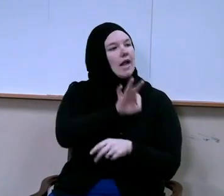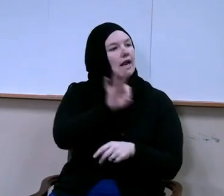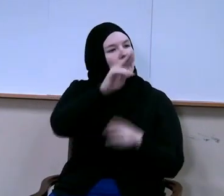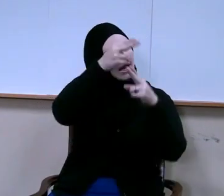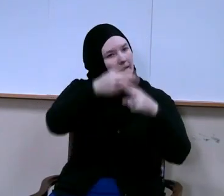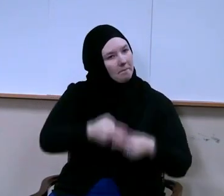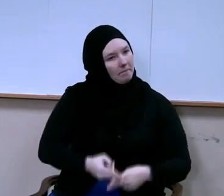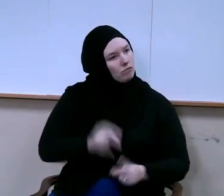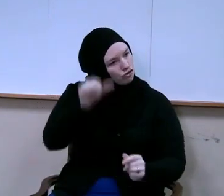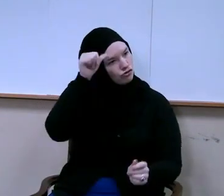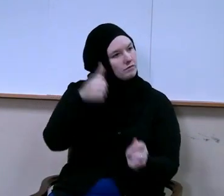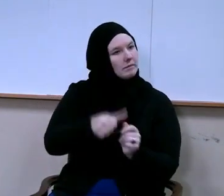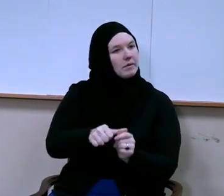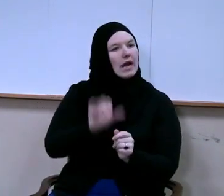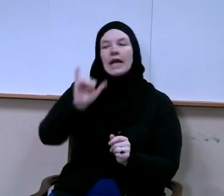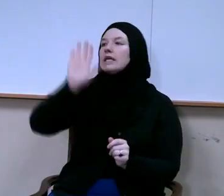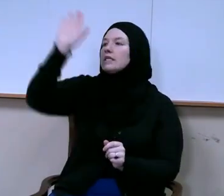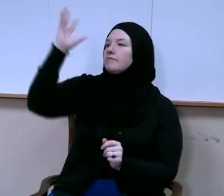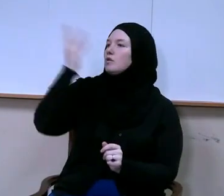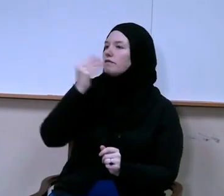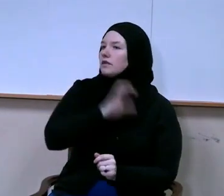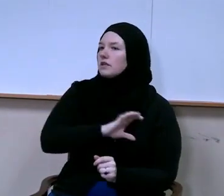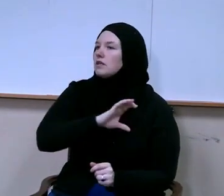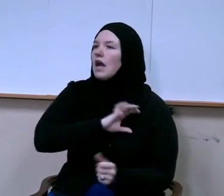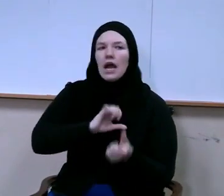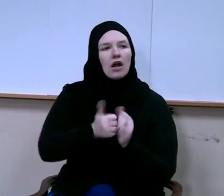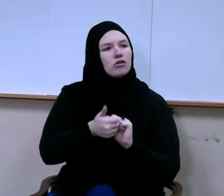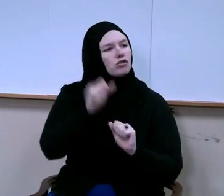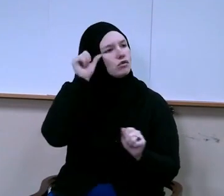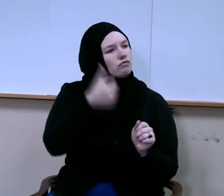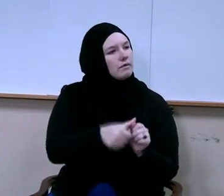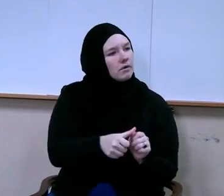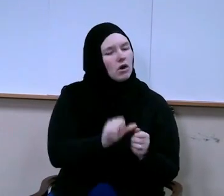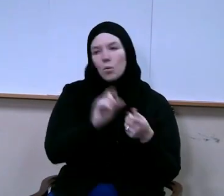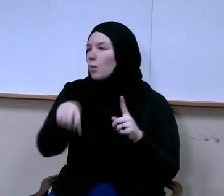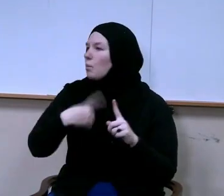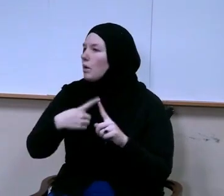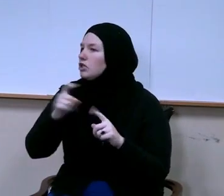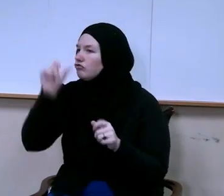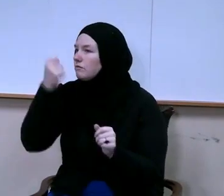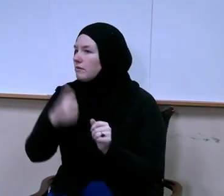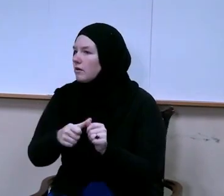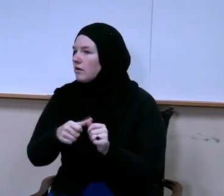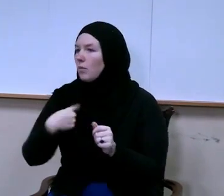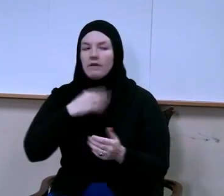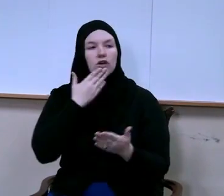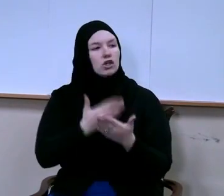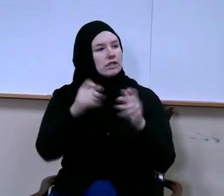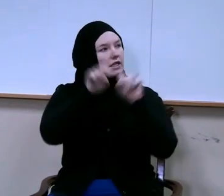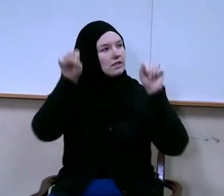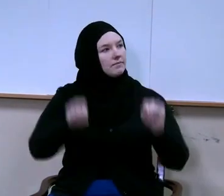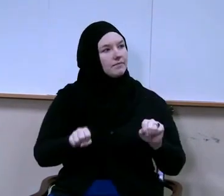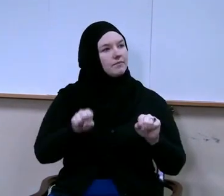glorious attributes, subhanahu wa ta'ala. When should we remember it? Well, actually, we have a very good